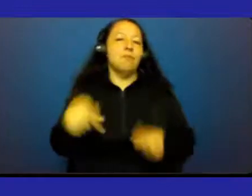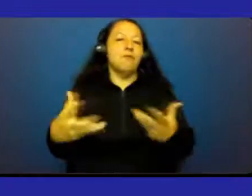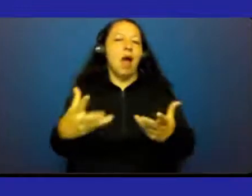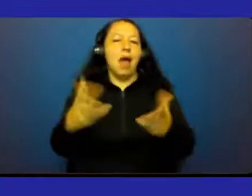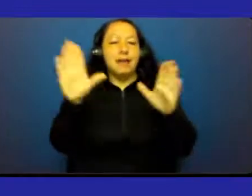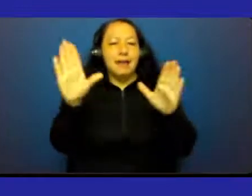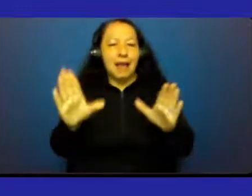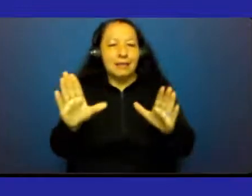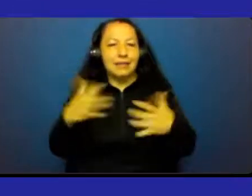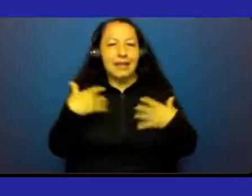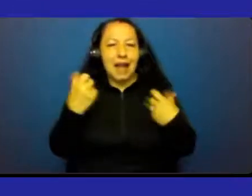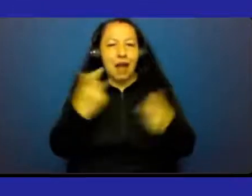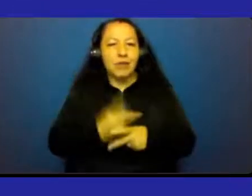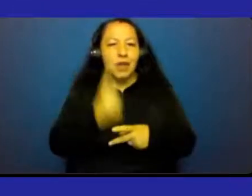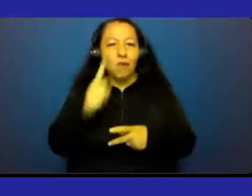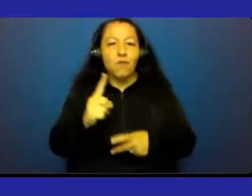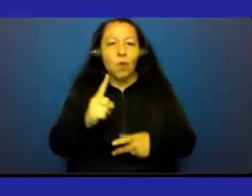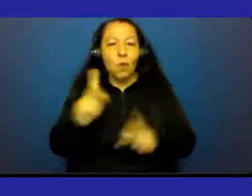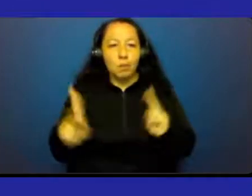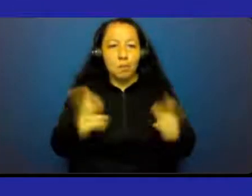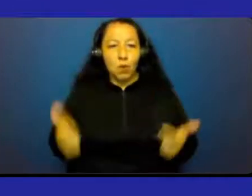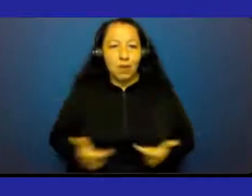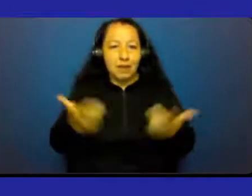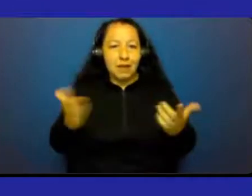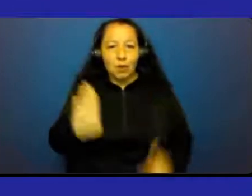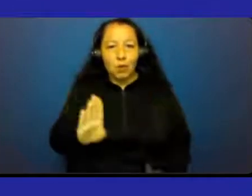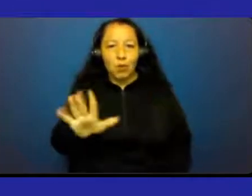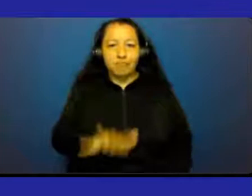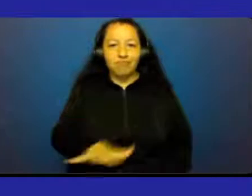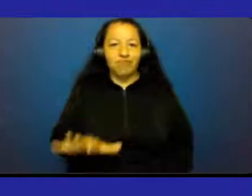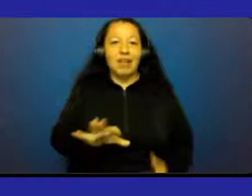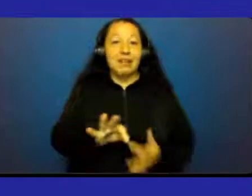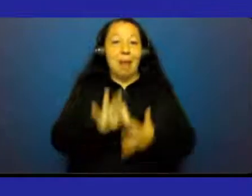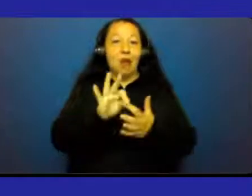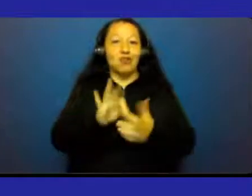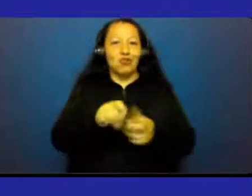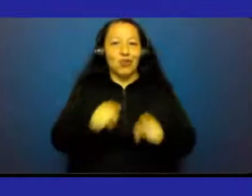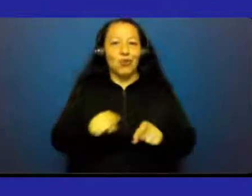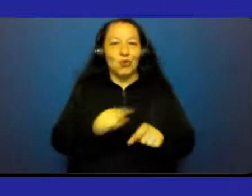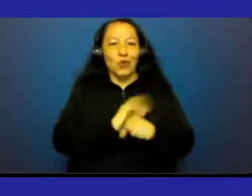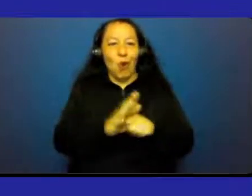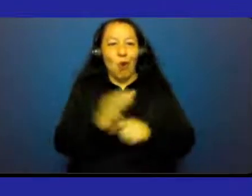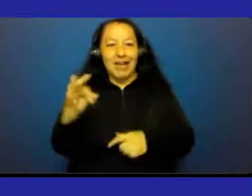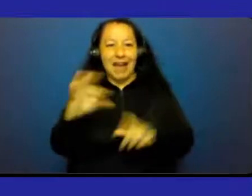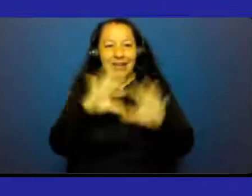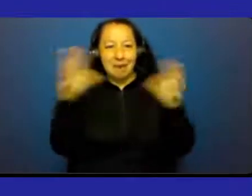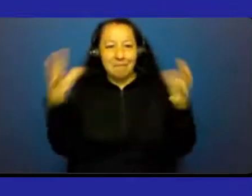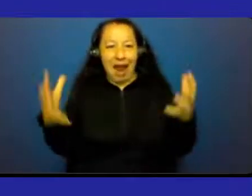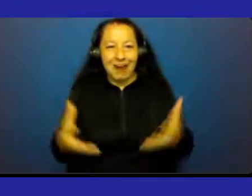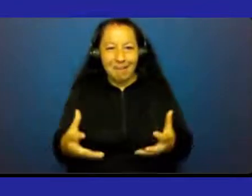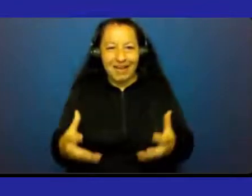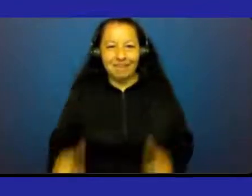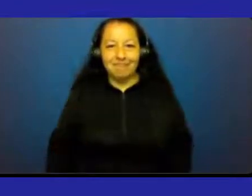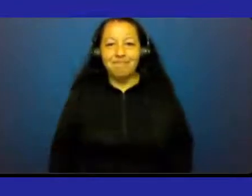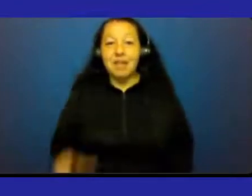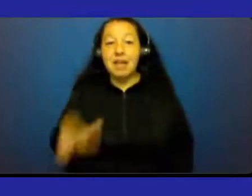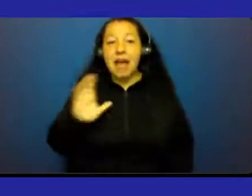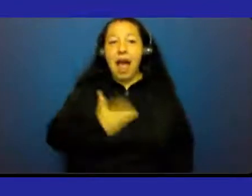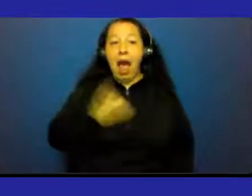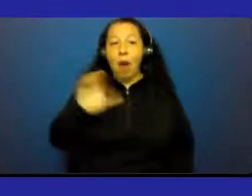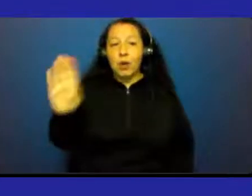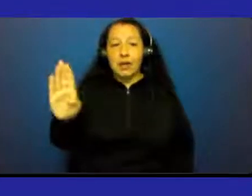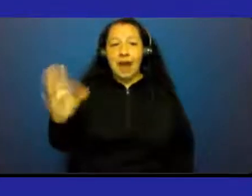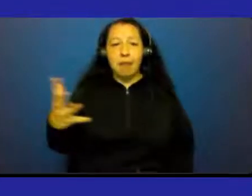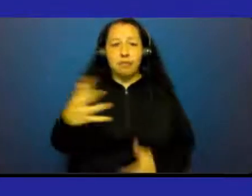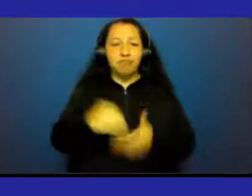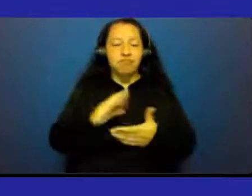especially during the COVID-19 pandemic. Our CAB is fully supportive of our CEO vision of making